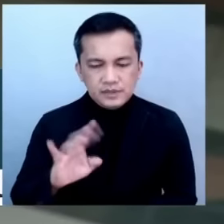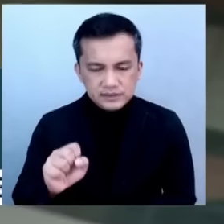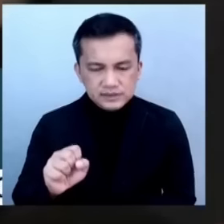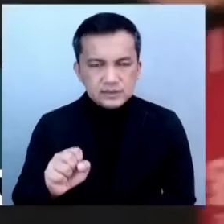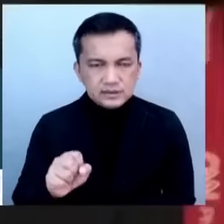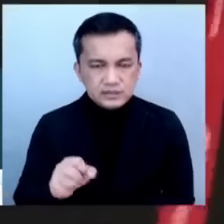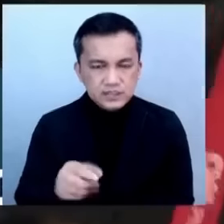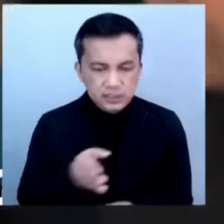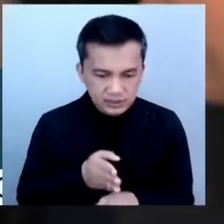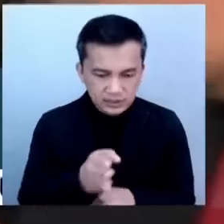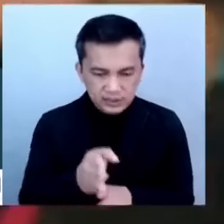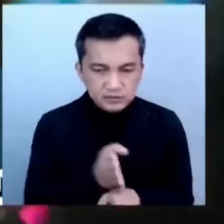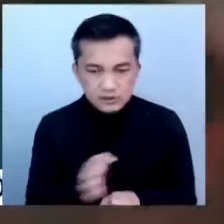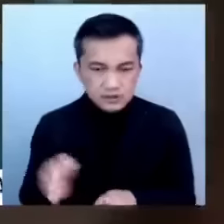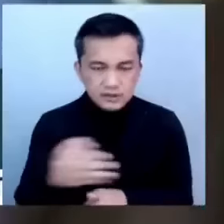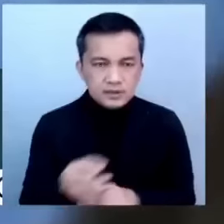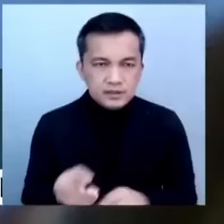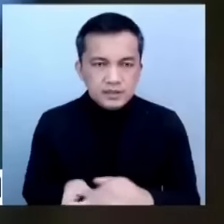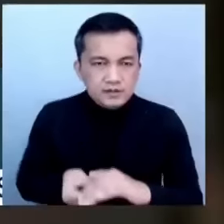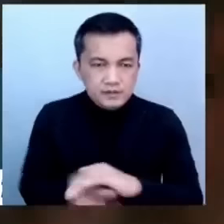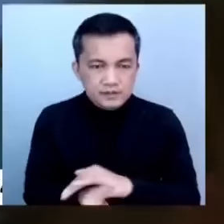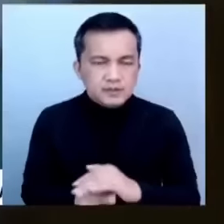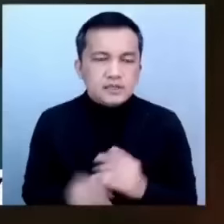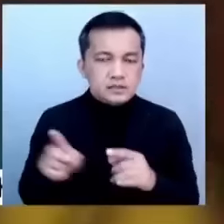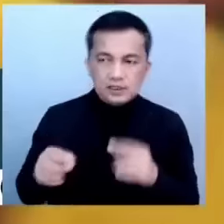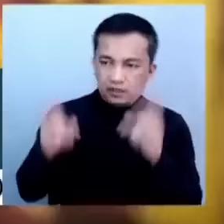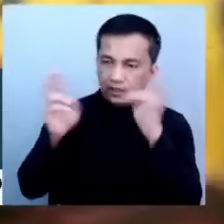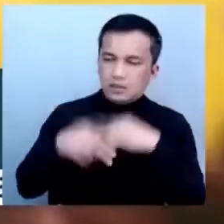could be, but they are also still at a loss because